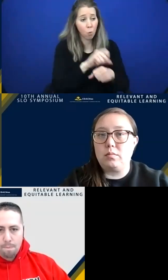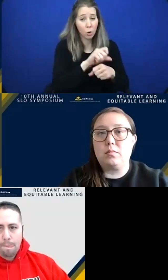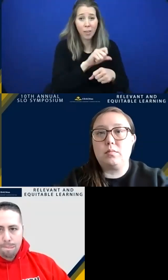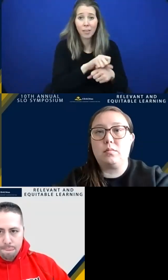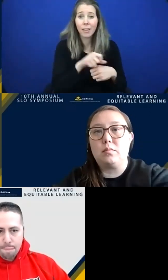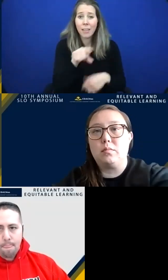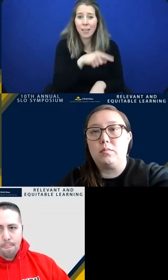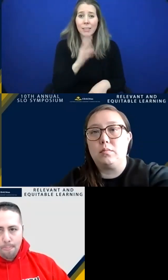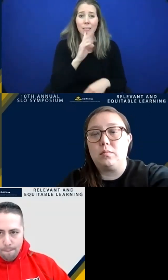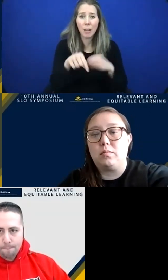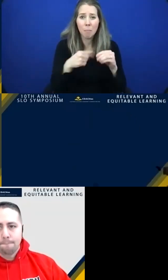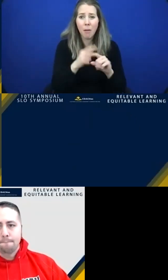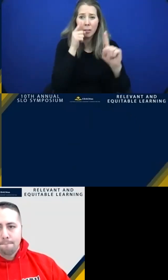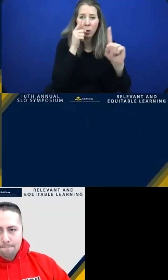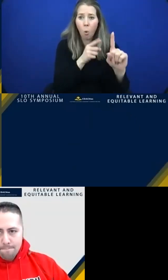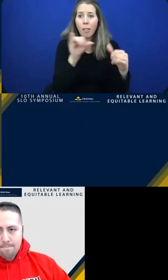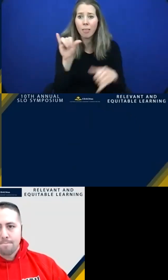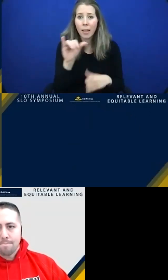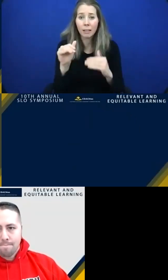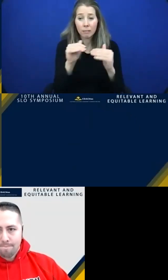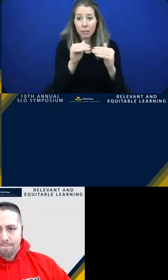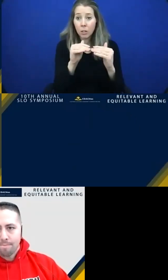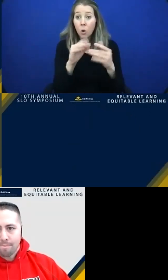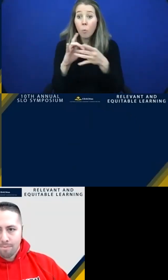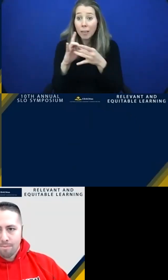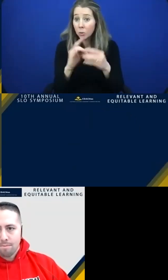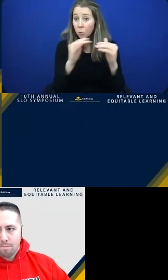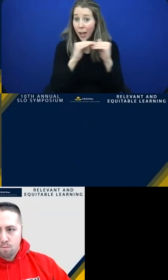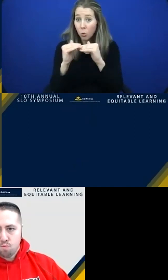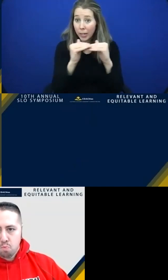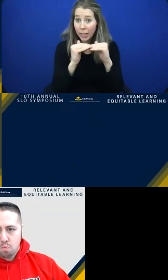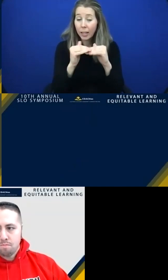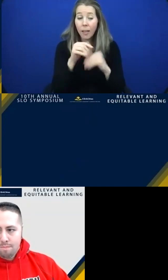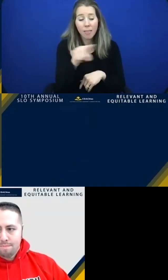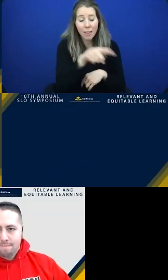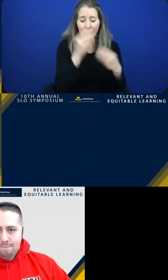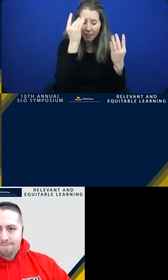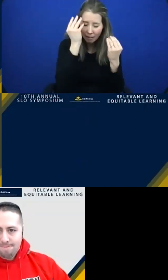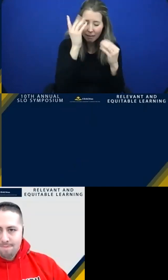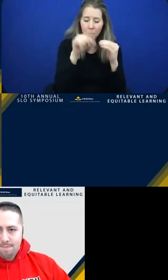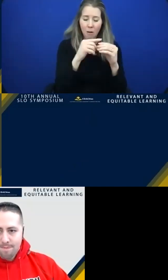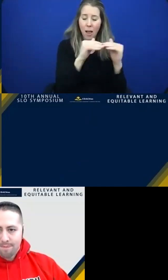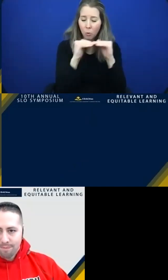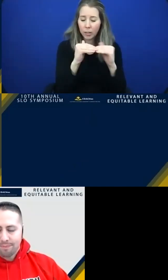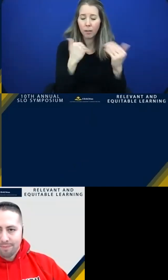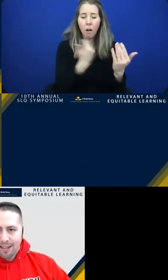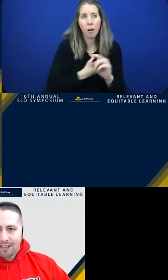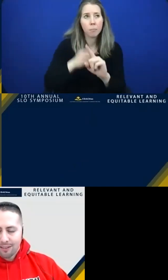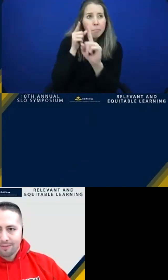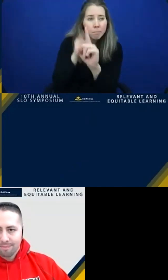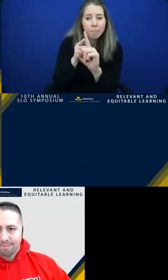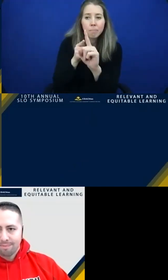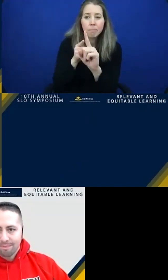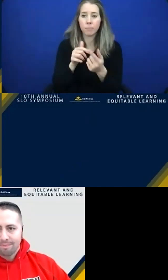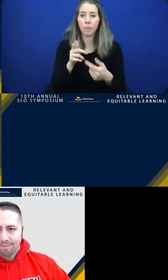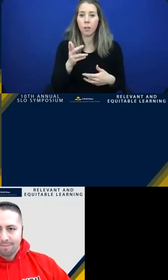talk about their mission in terms of equity. They are thinking about equity. They're thinking about, you know, our mission